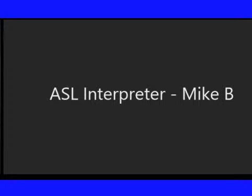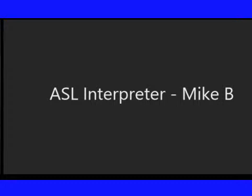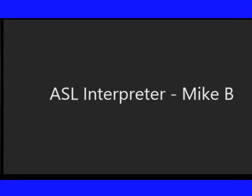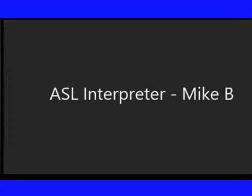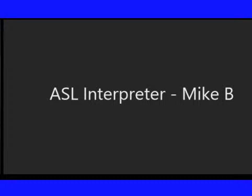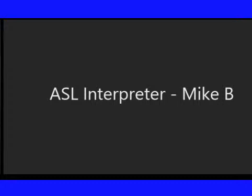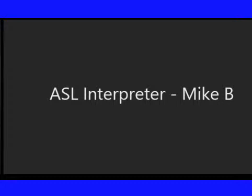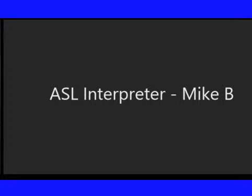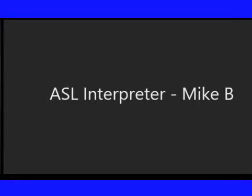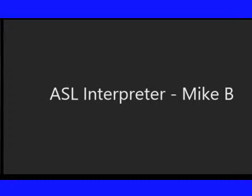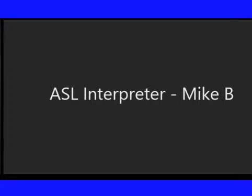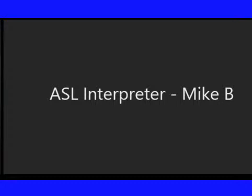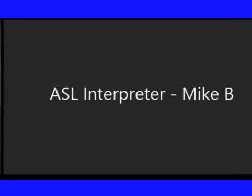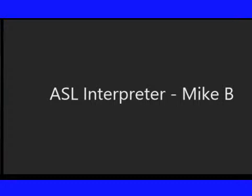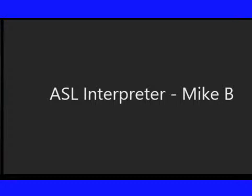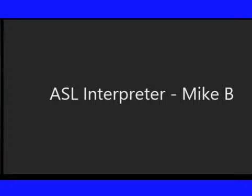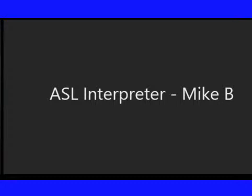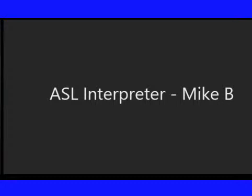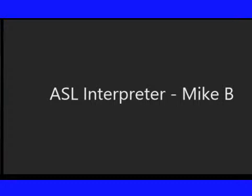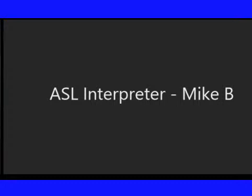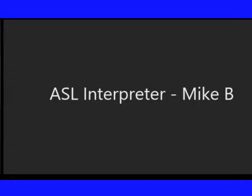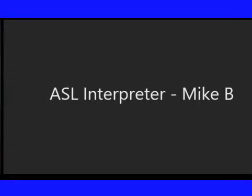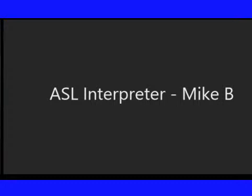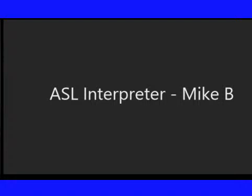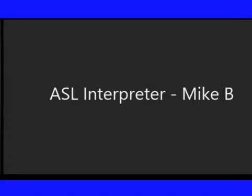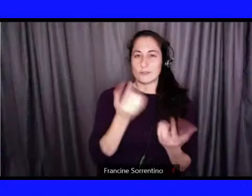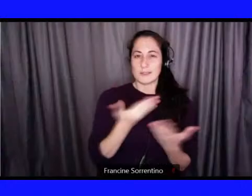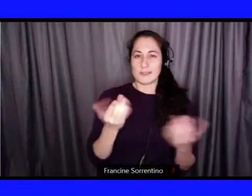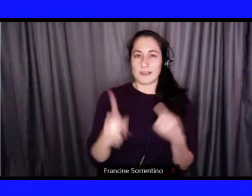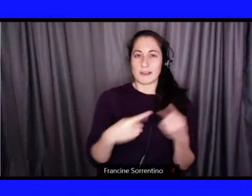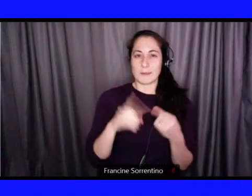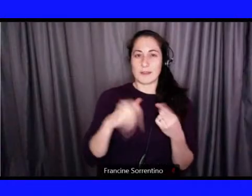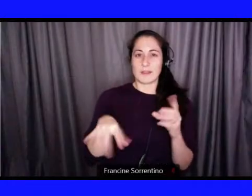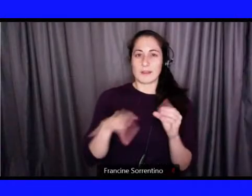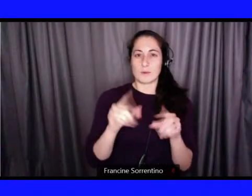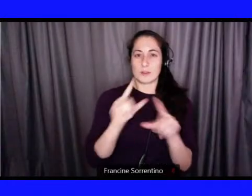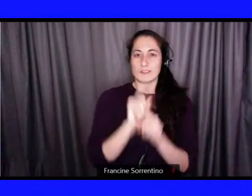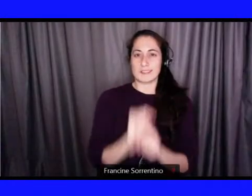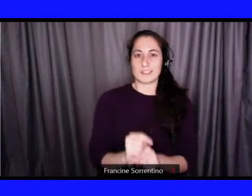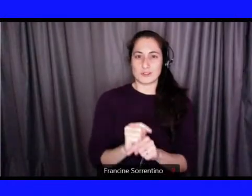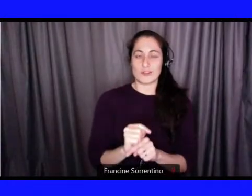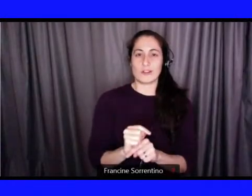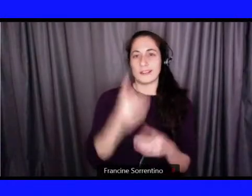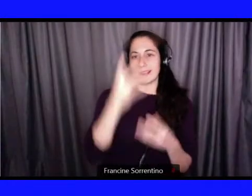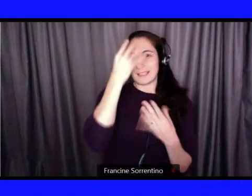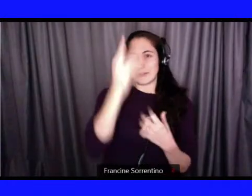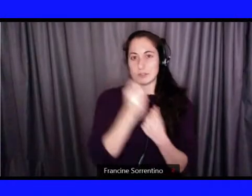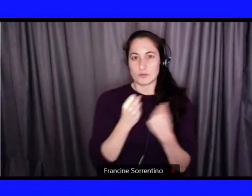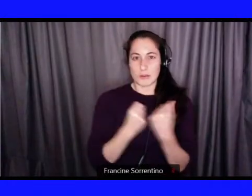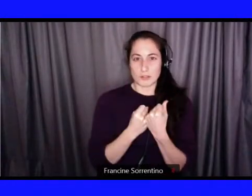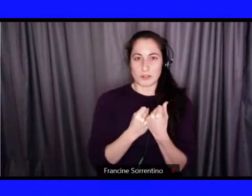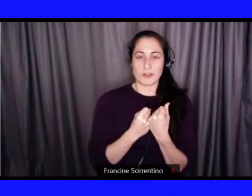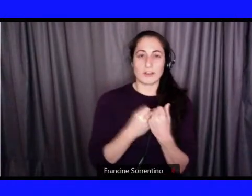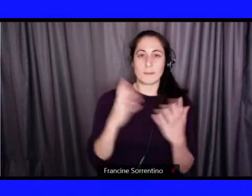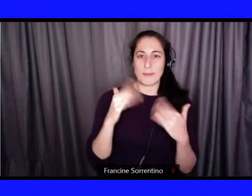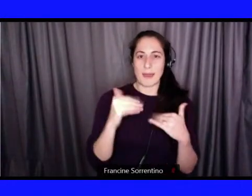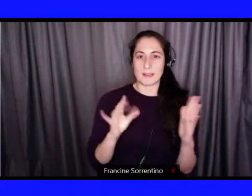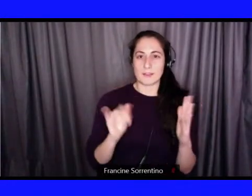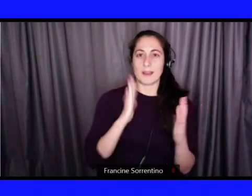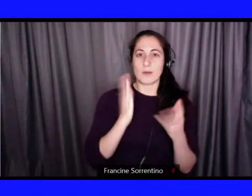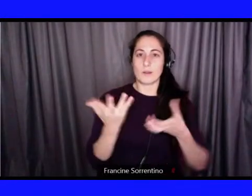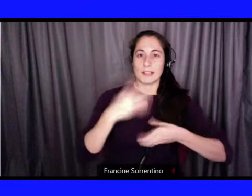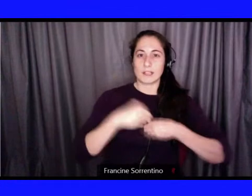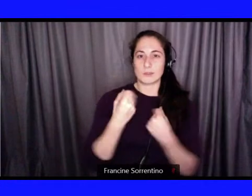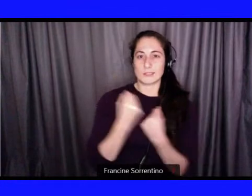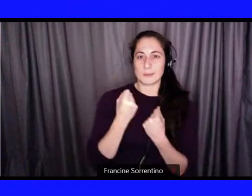state section. A regulatory agenda is starting to evolve. It's a focus that I think we share in terms of our values and